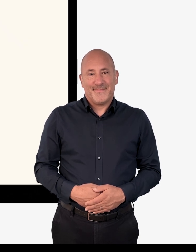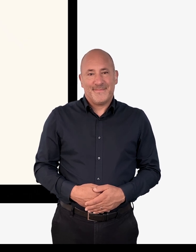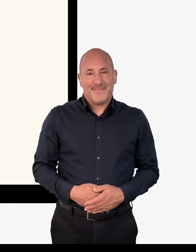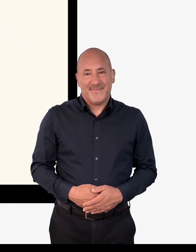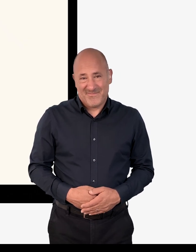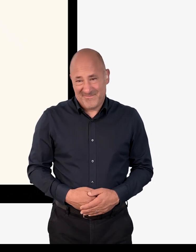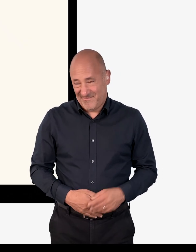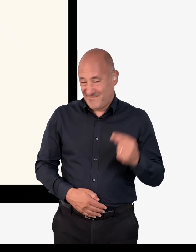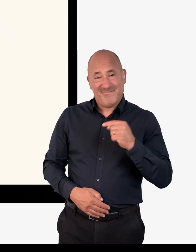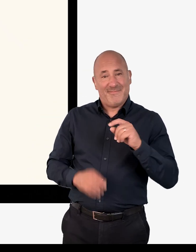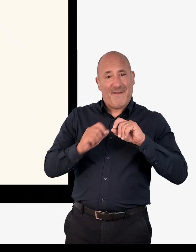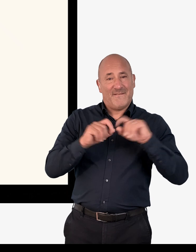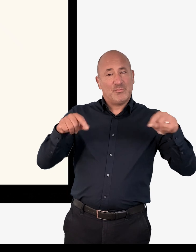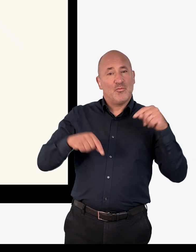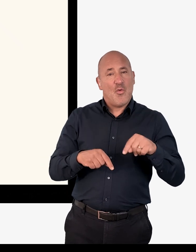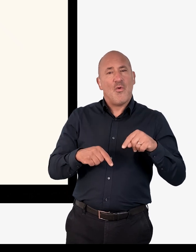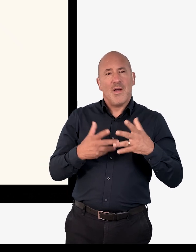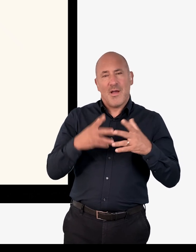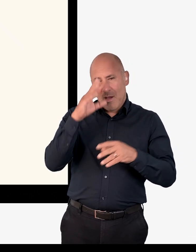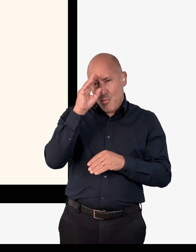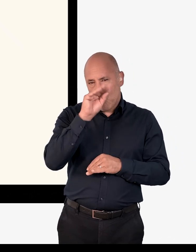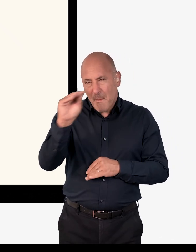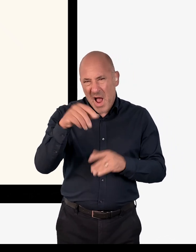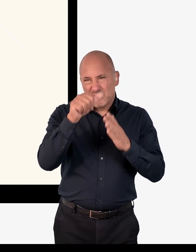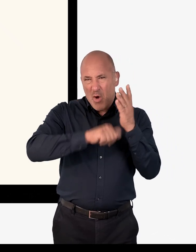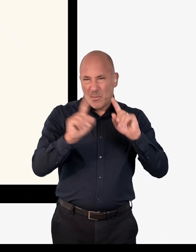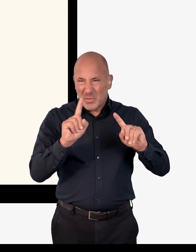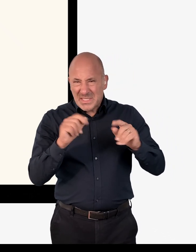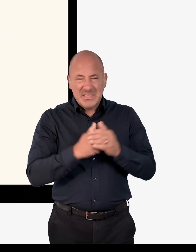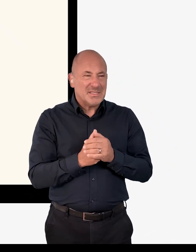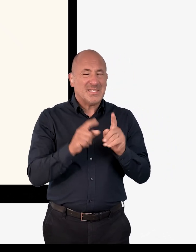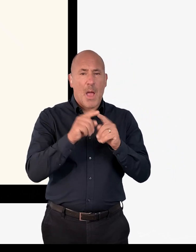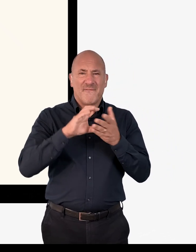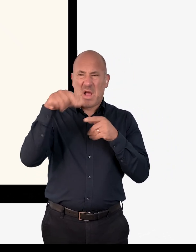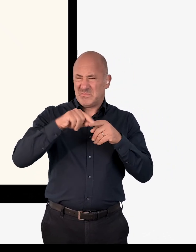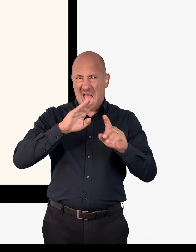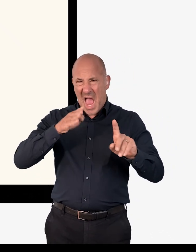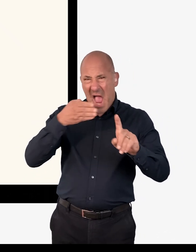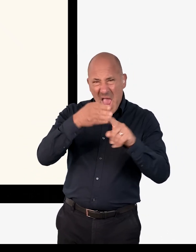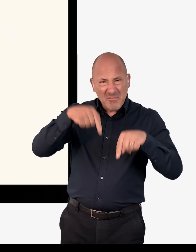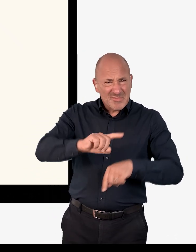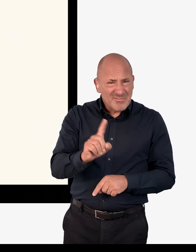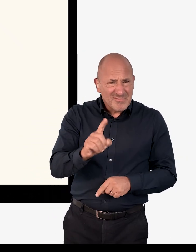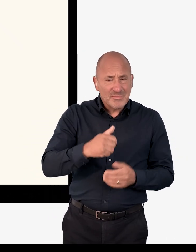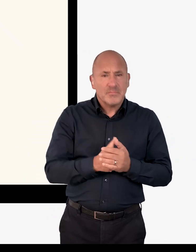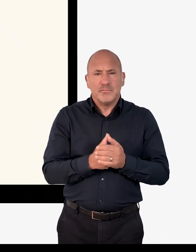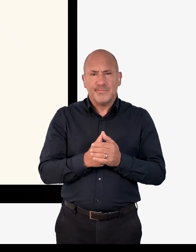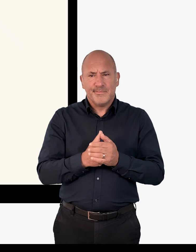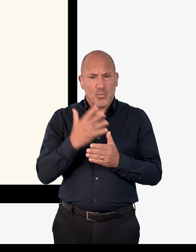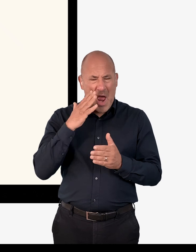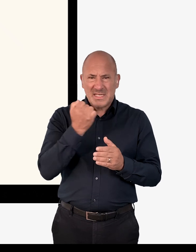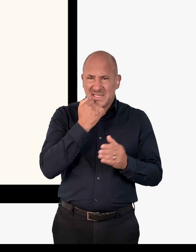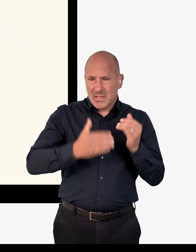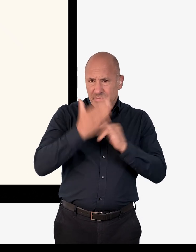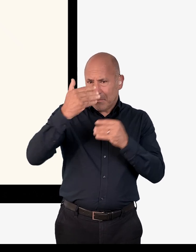This guidance video will have a brief reminder of the programme, including the aims of the fund and timelines, as well as